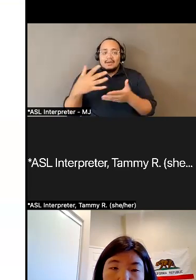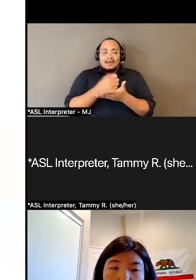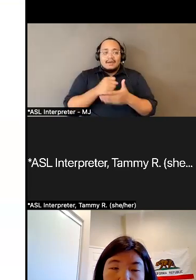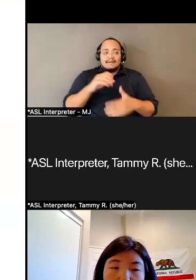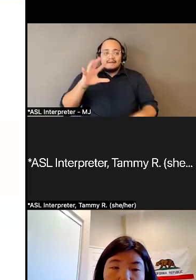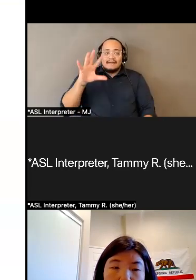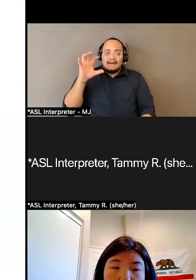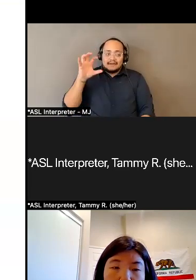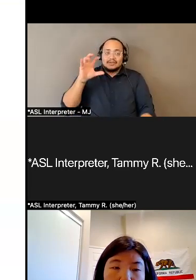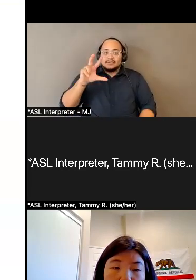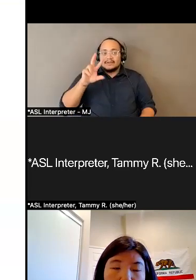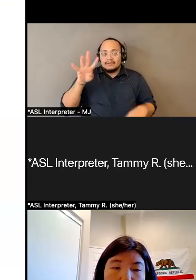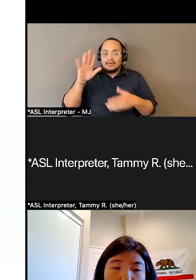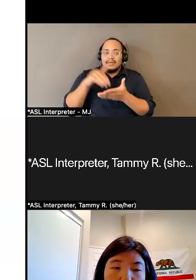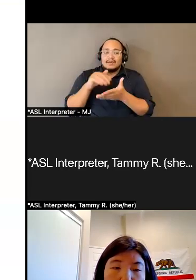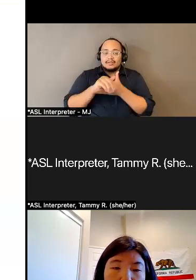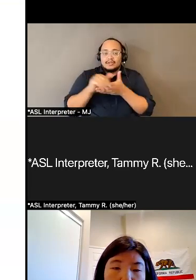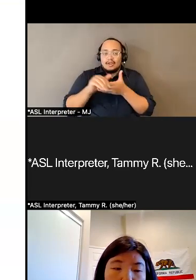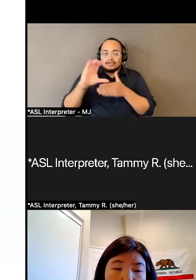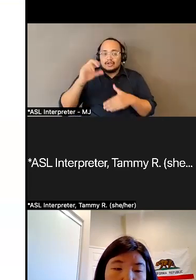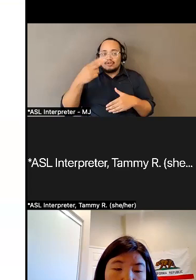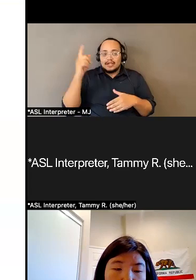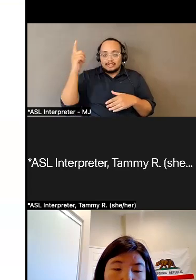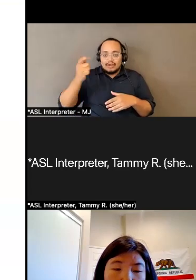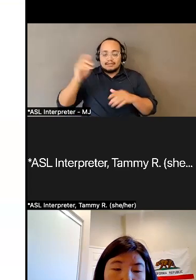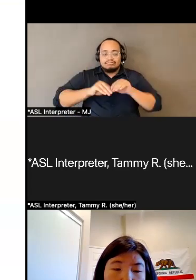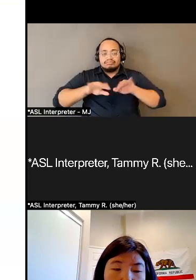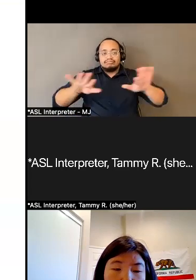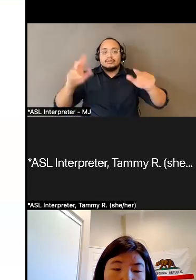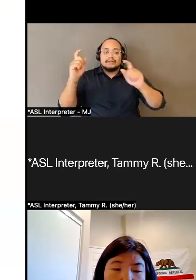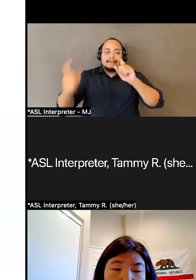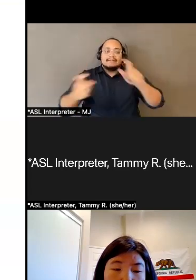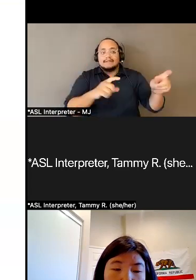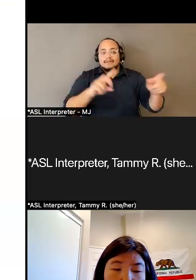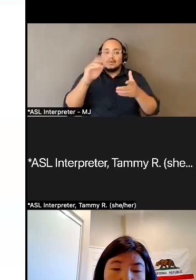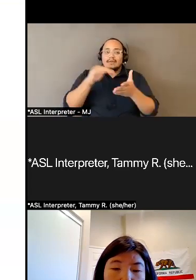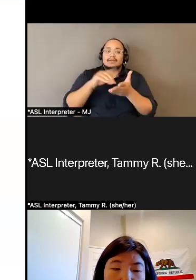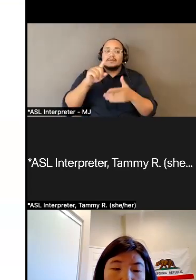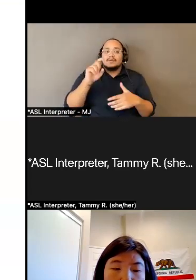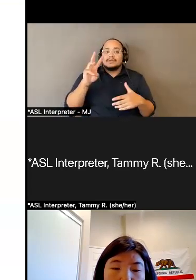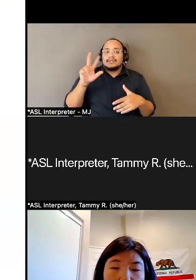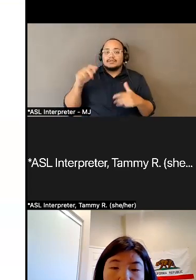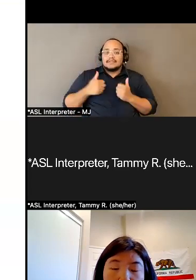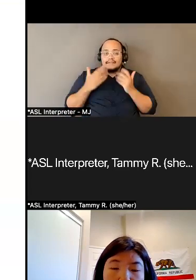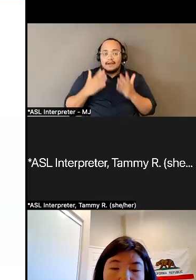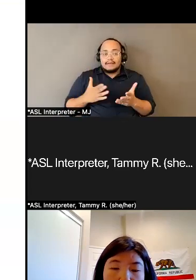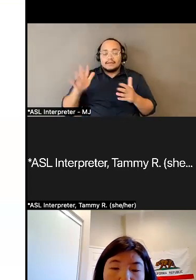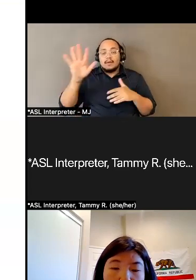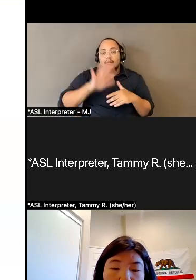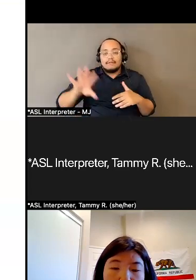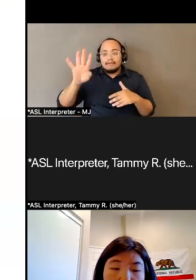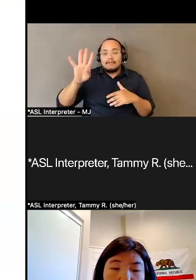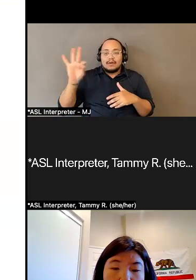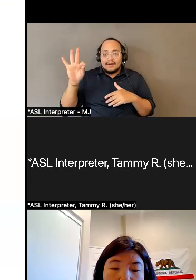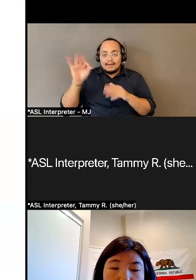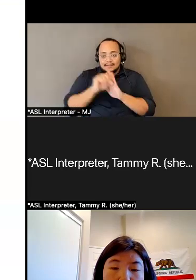$534,000 in cash grants to over 2,100 survivors in 49 states. And from this data, we were able to author our